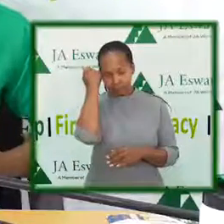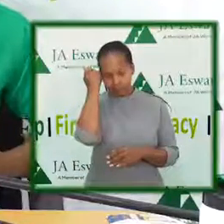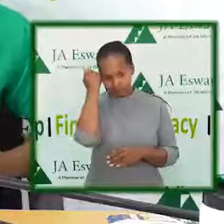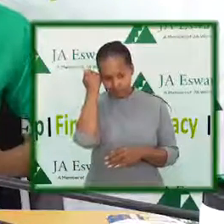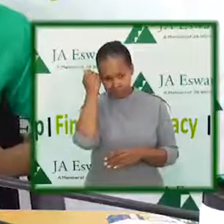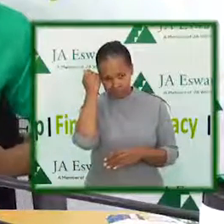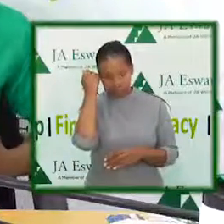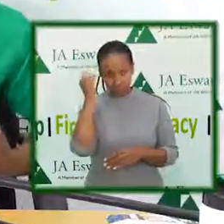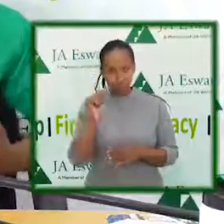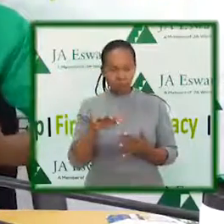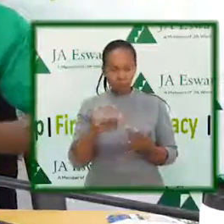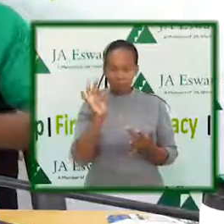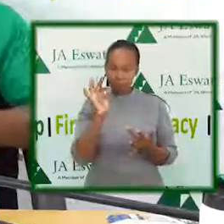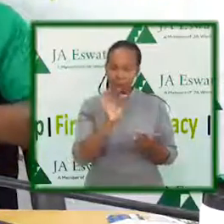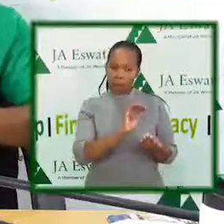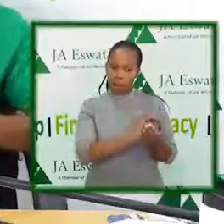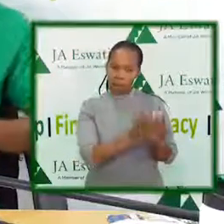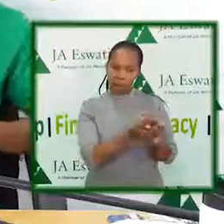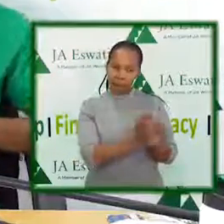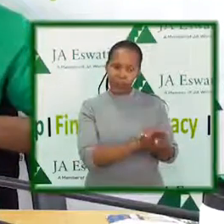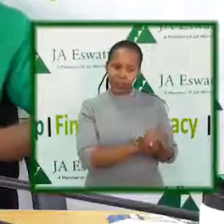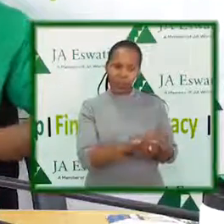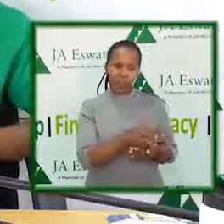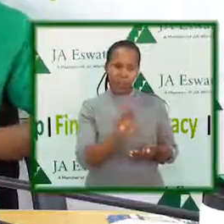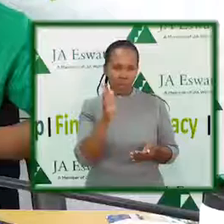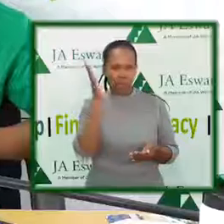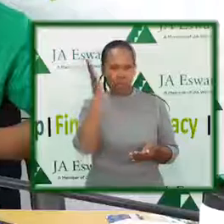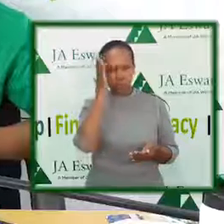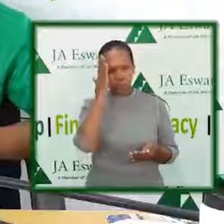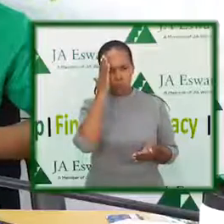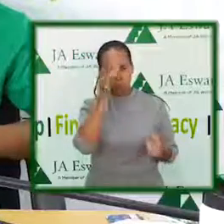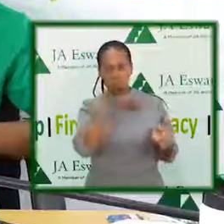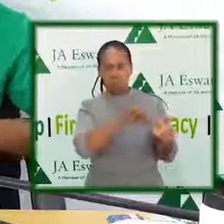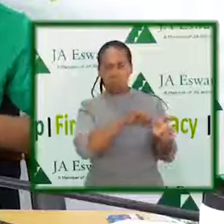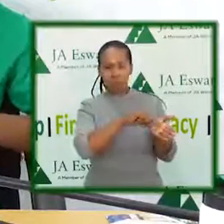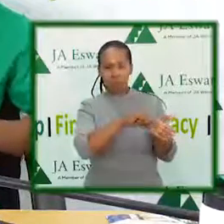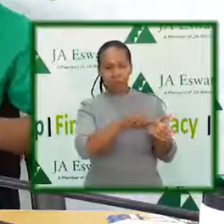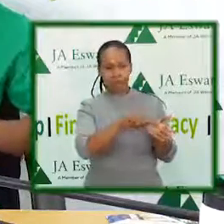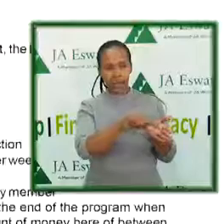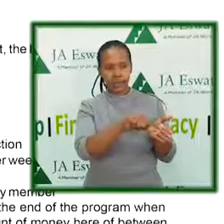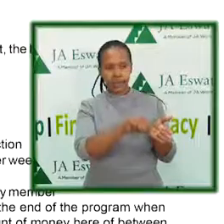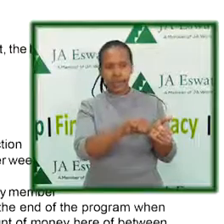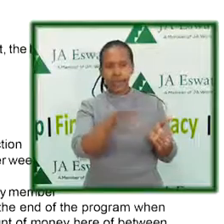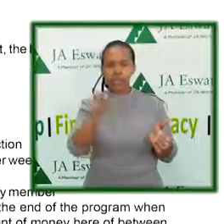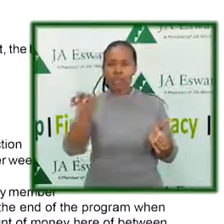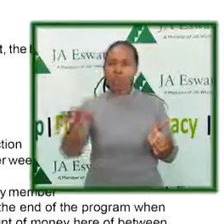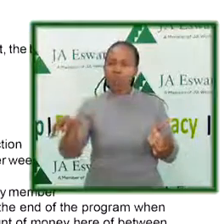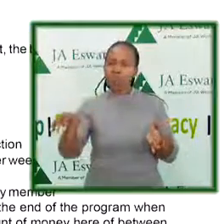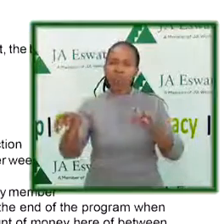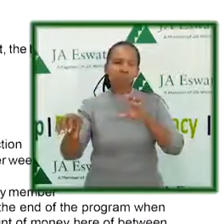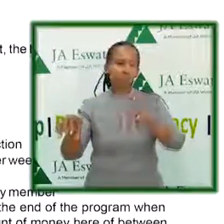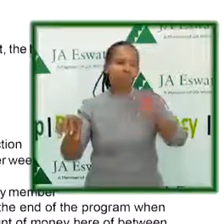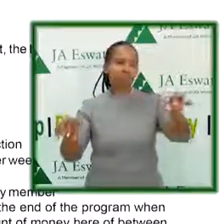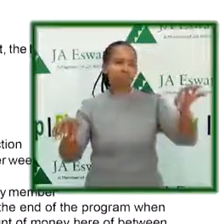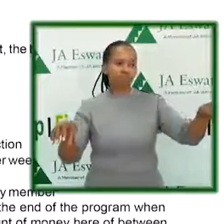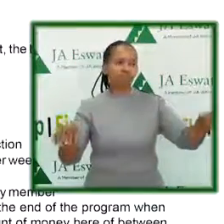selecting your product, that you need to consider the price charged by your competitors. Don't find